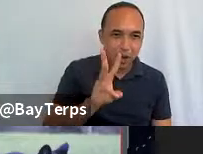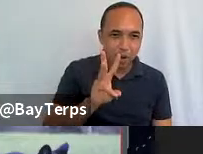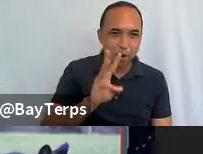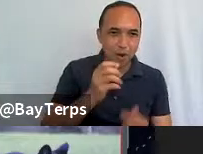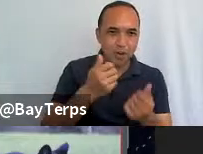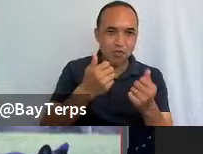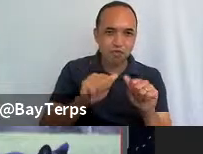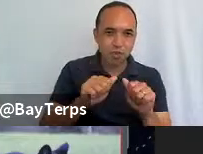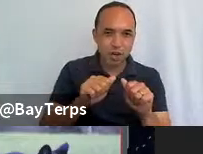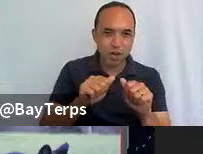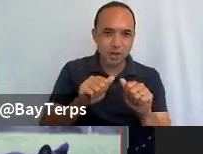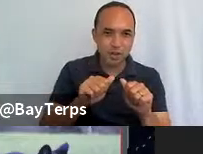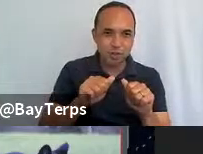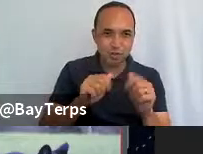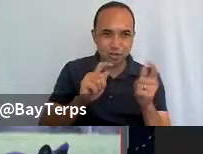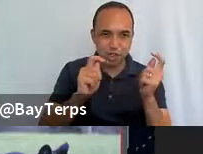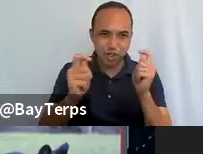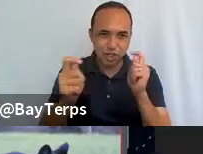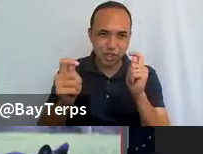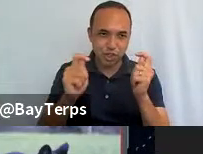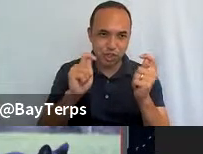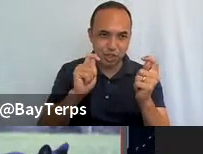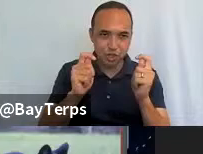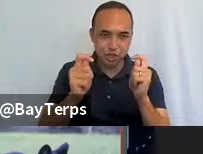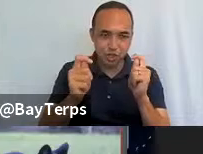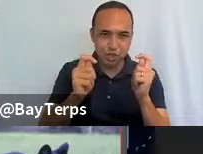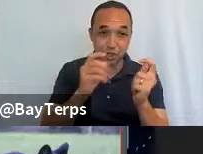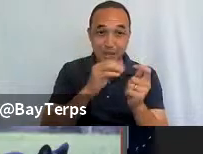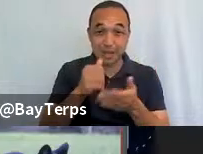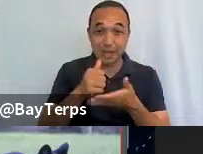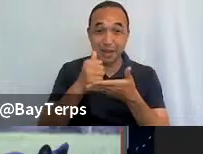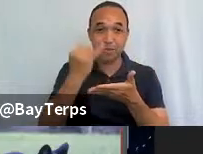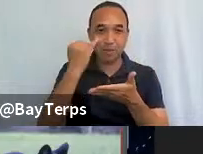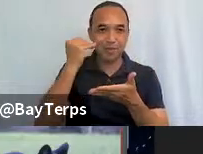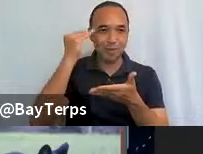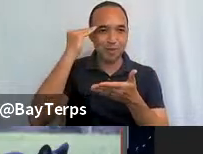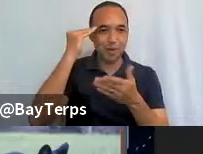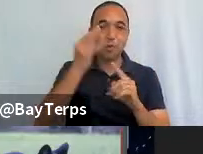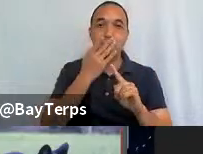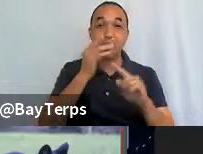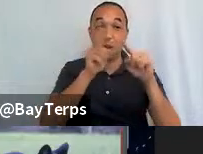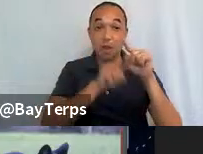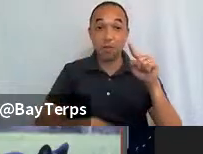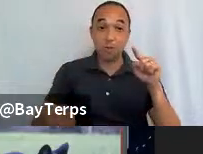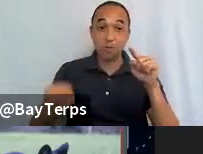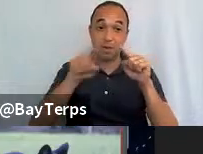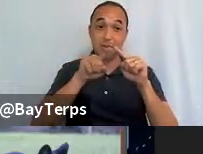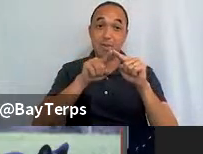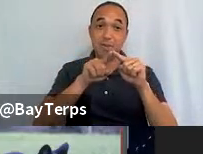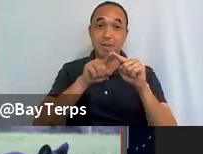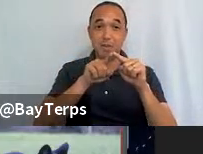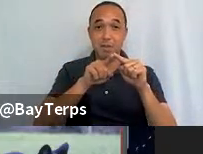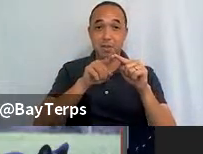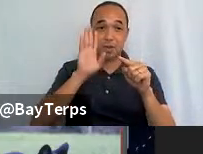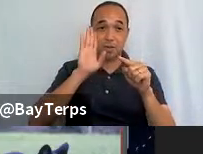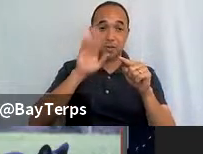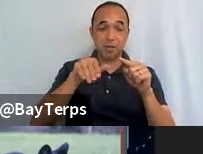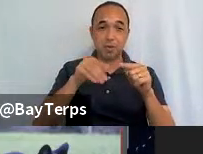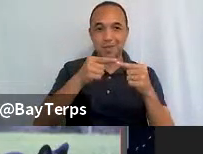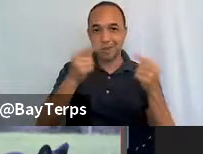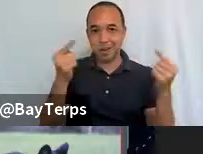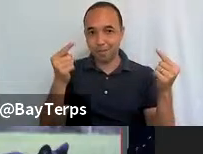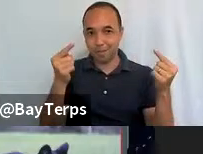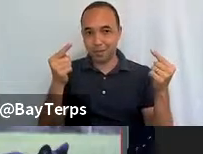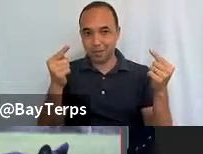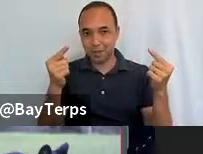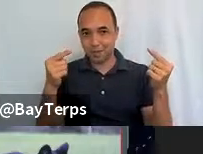some of that away. And it's helpful to know your color wheel here. We know that the opposite of